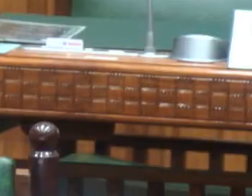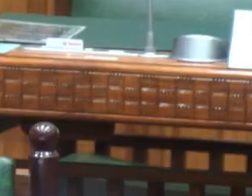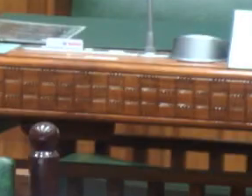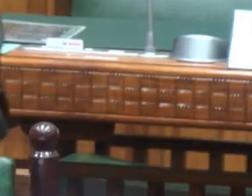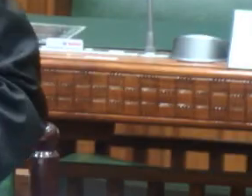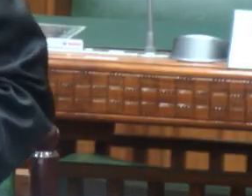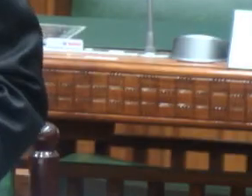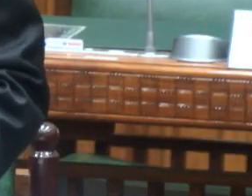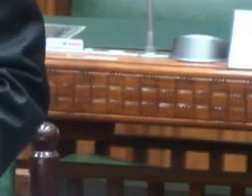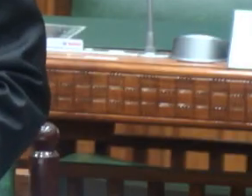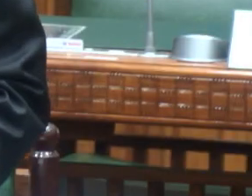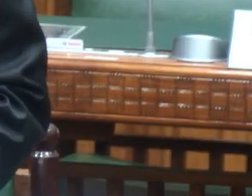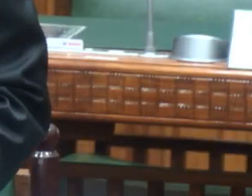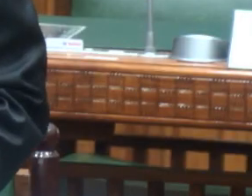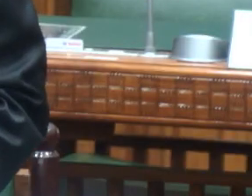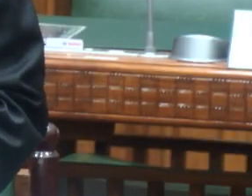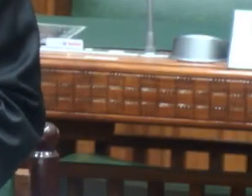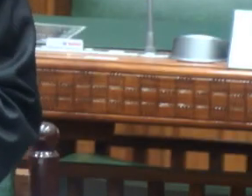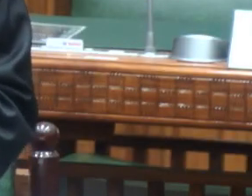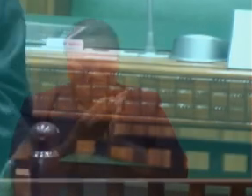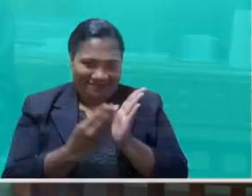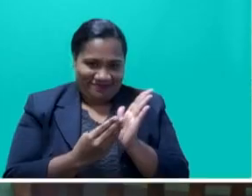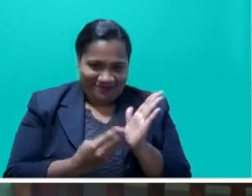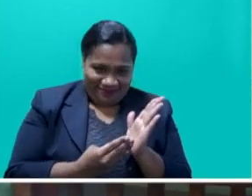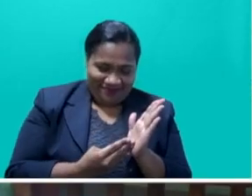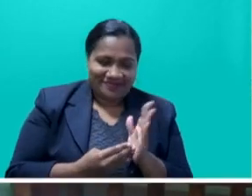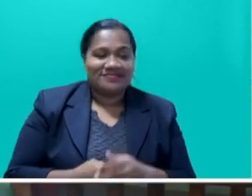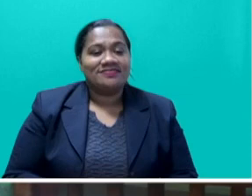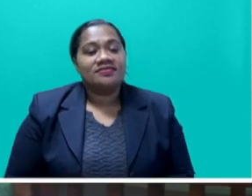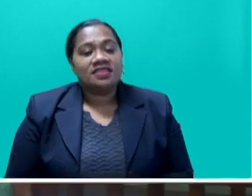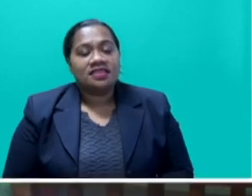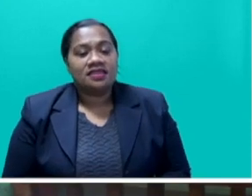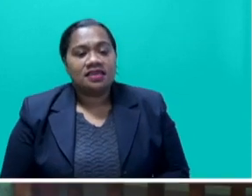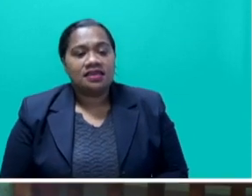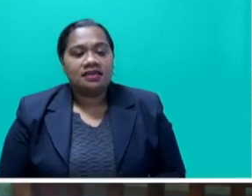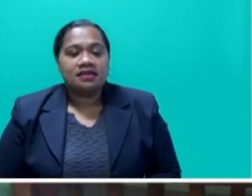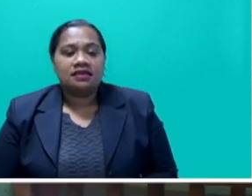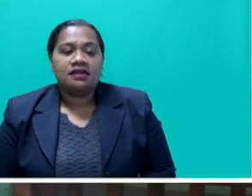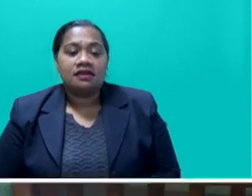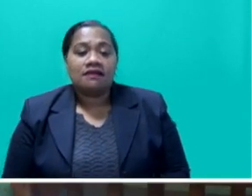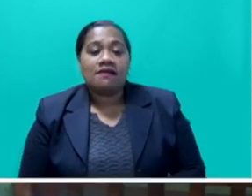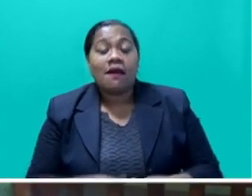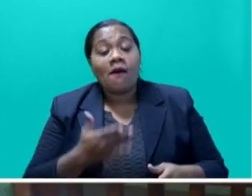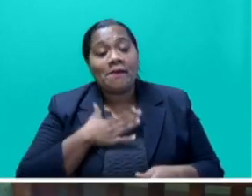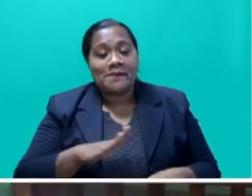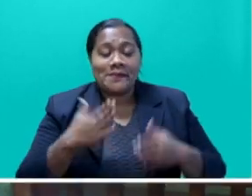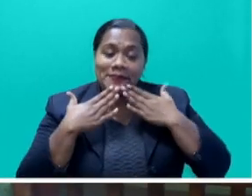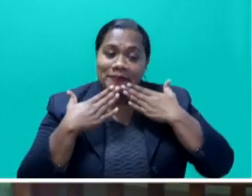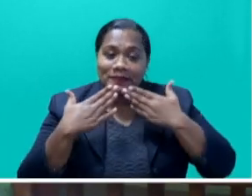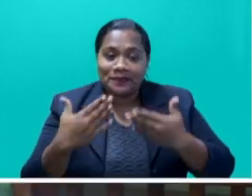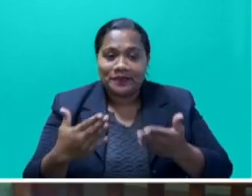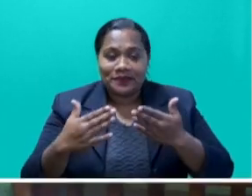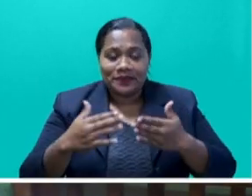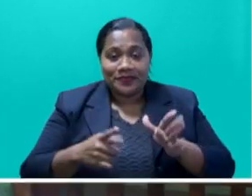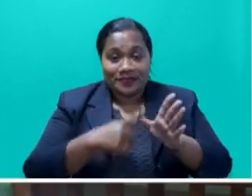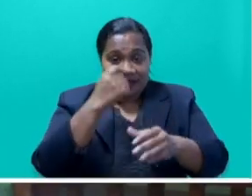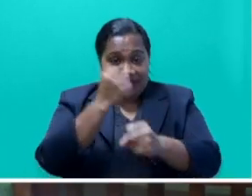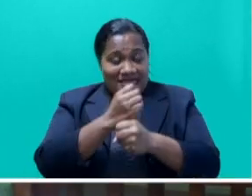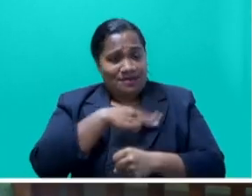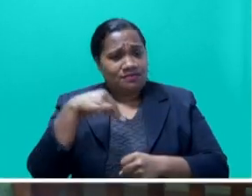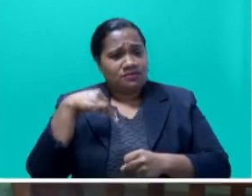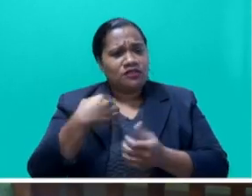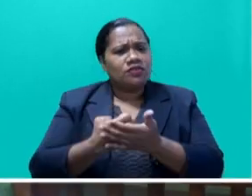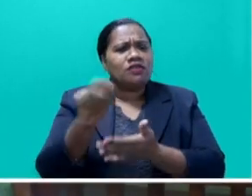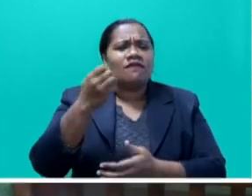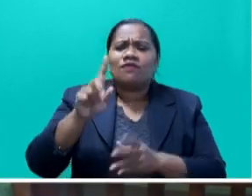2021-2022 National Budget. At the outset, I would like to commend the Honourable Attorney General and Minister for Economy and his team for their